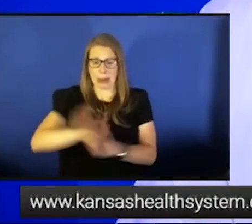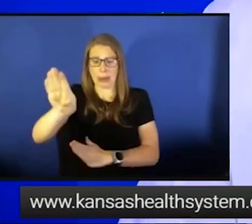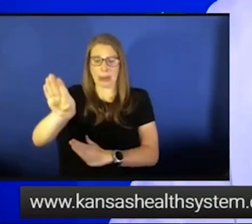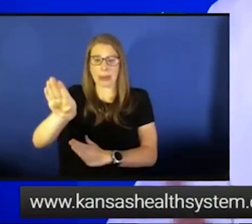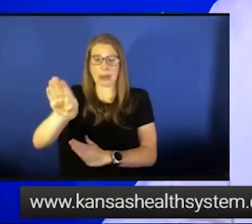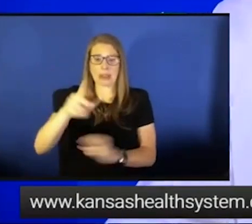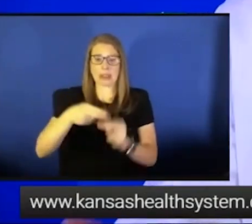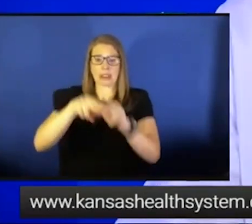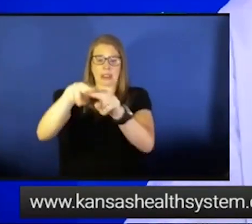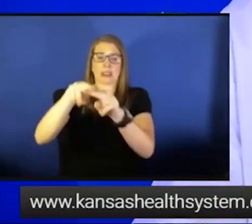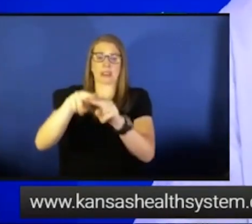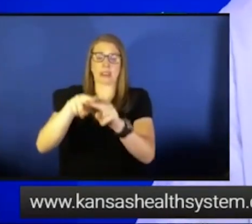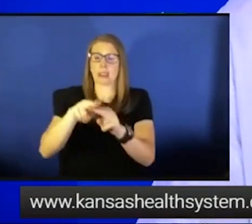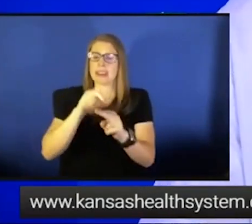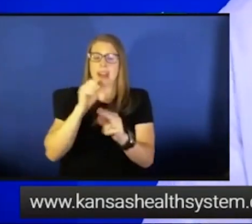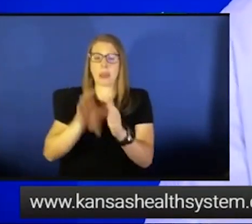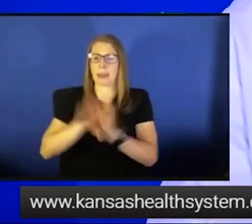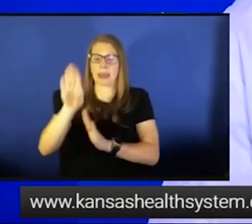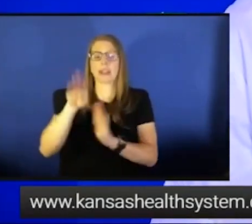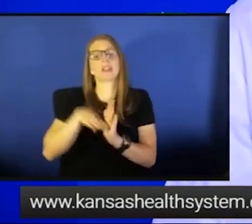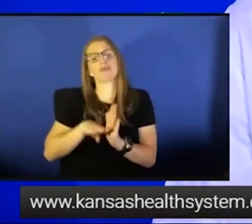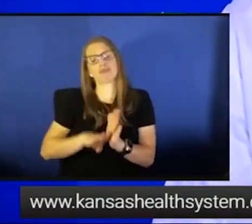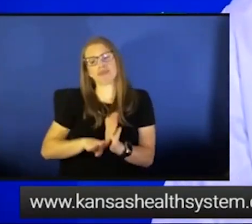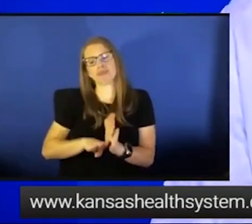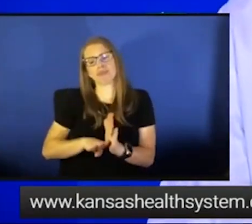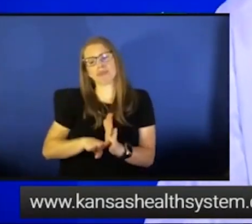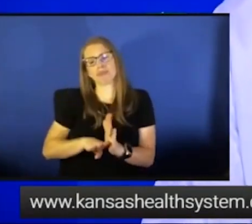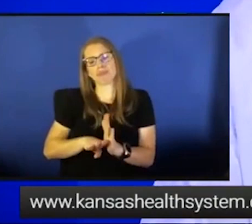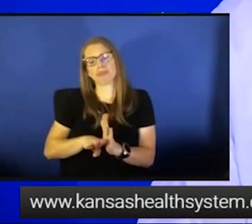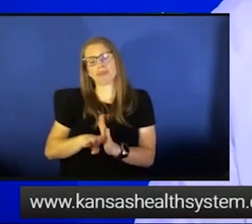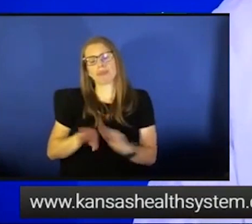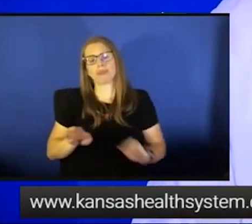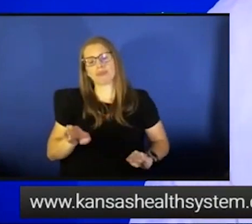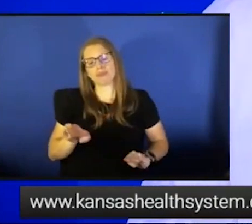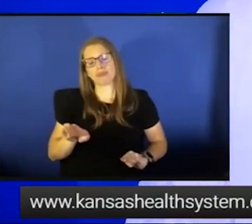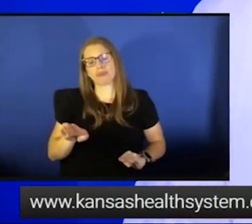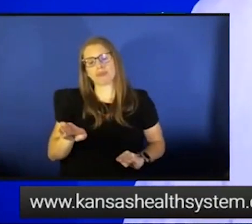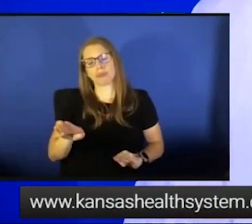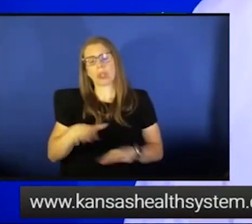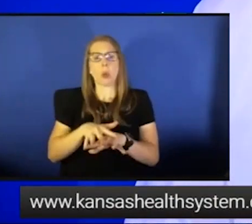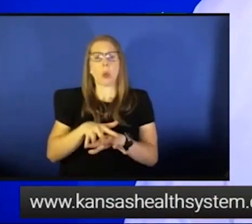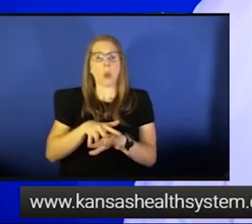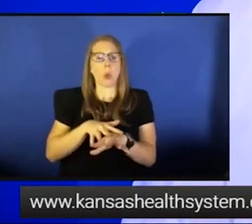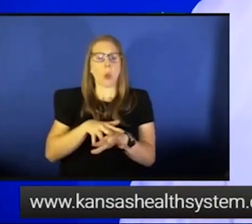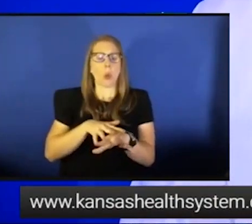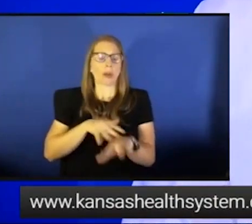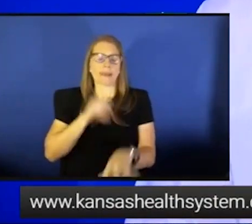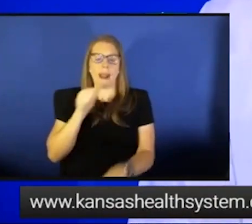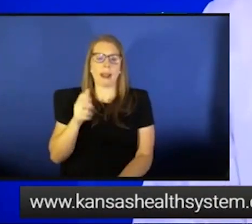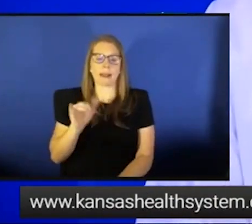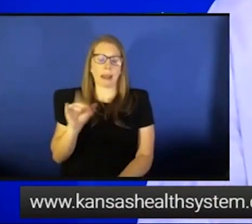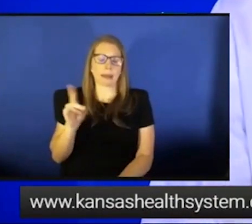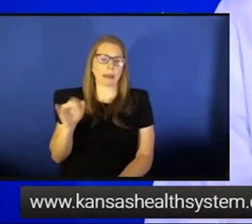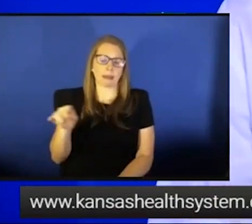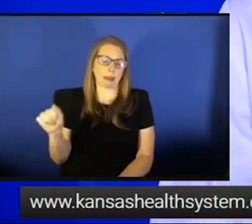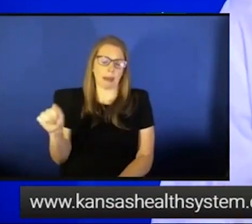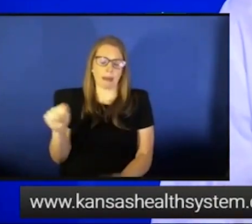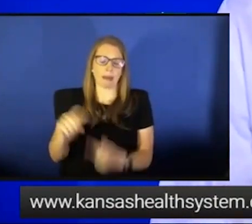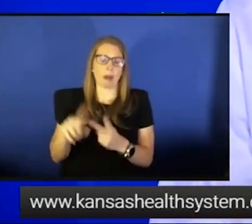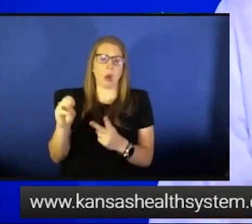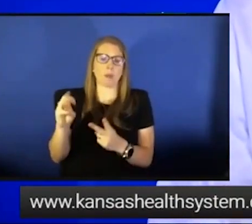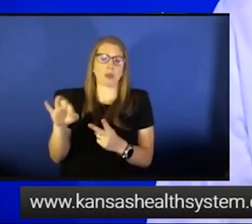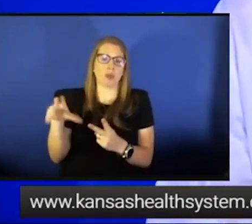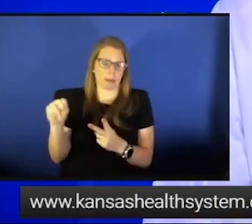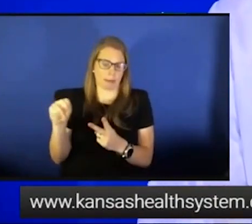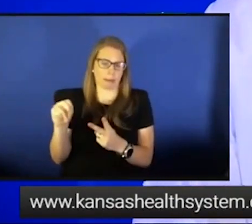is not as great as it was back in Delta and Omicron. So it's just trending up slowly, which is a good thing. Again, the more people we can keep out of the hospital, the better. We